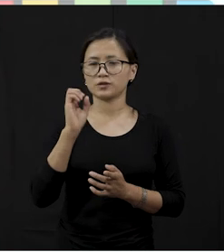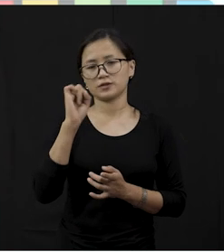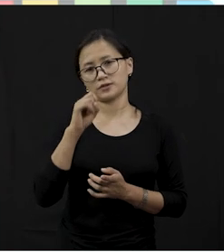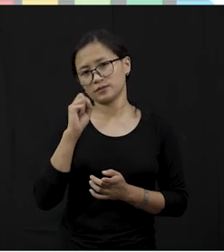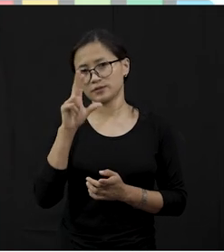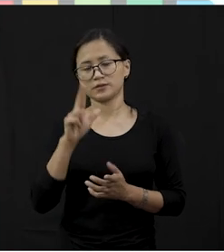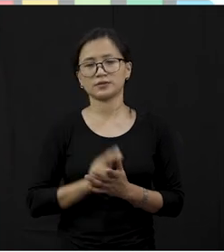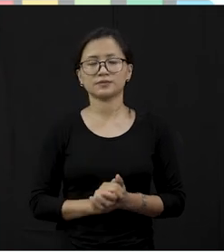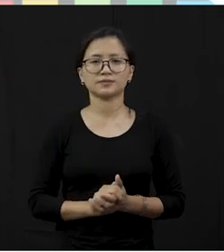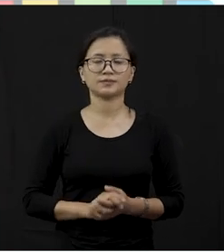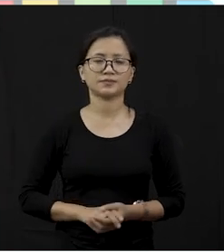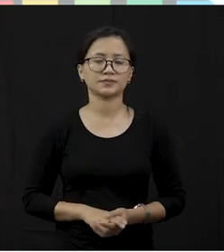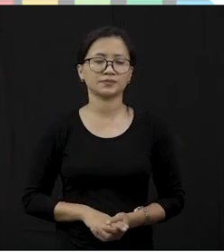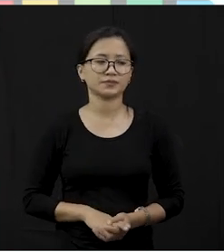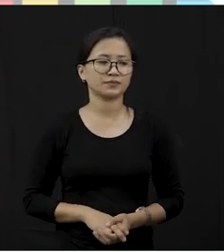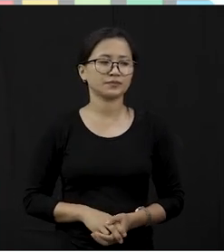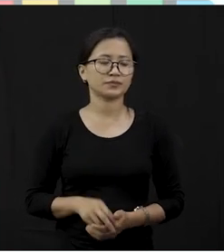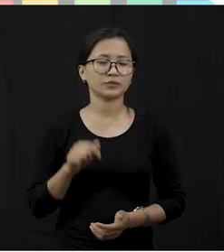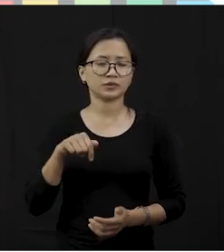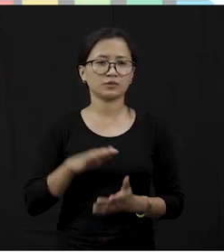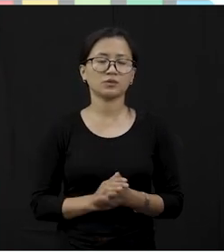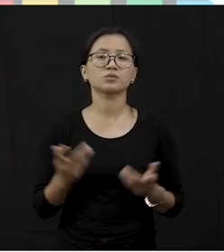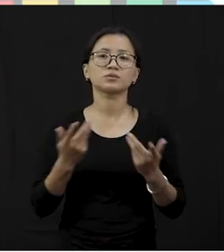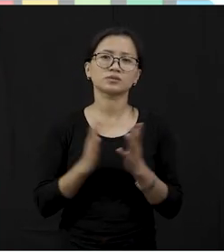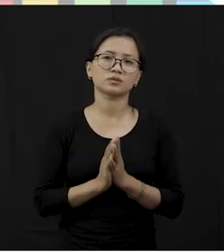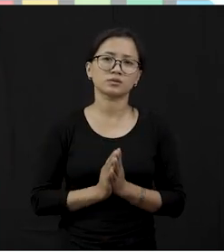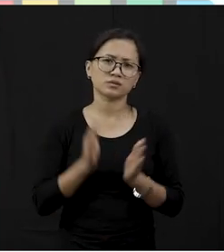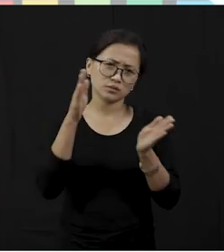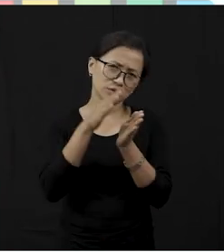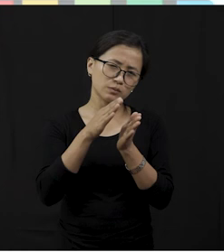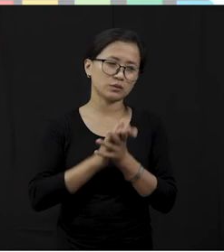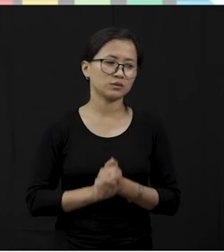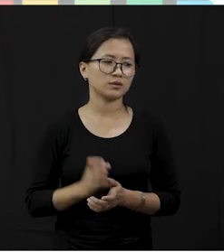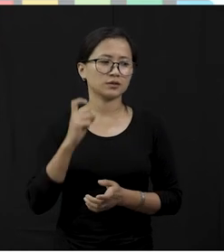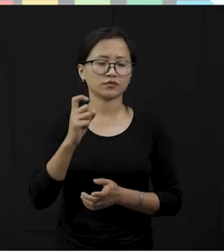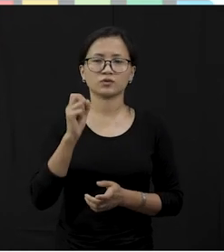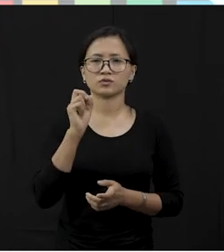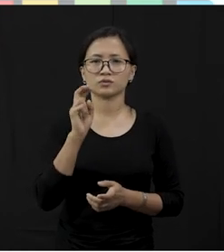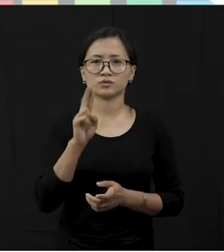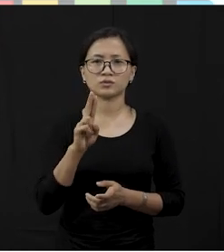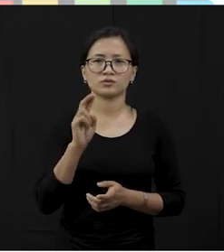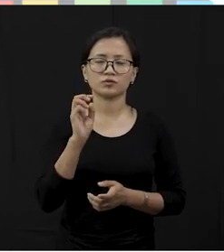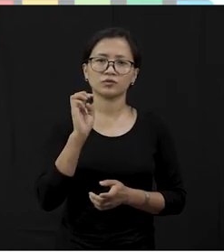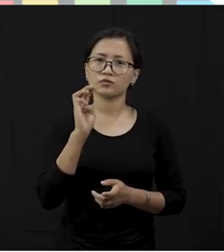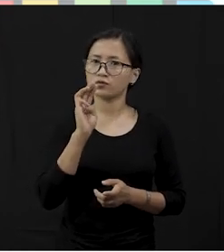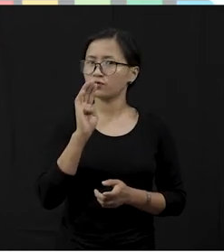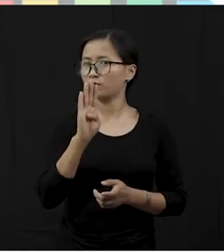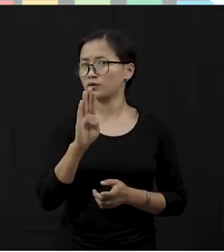7,268, 7,284, and 7,248. So here, which number is smaller?